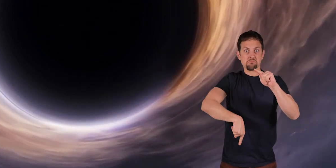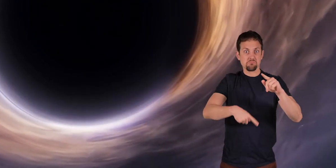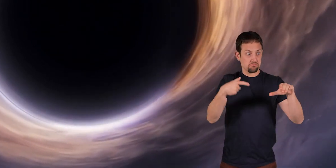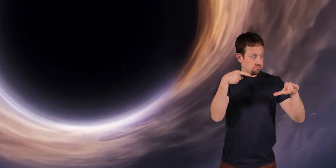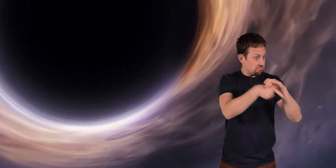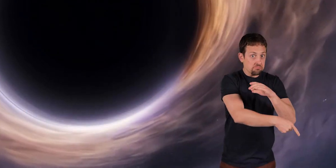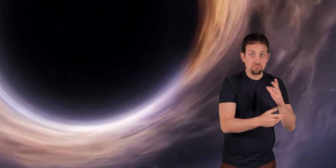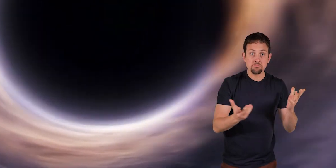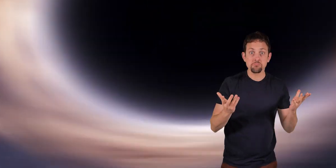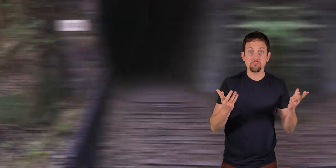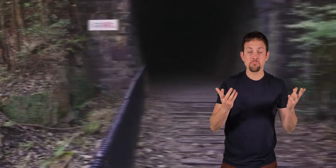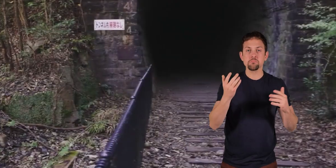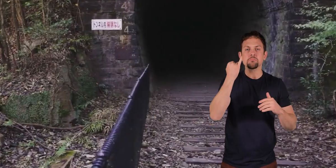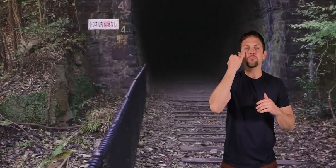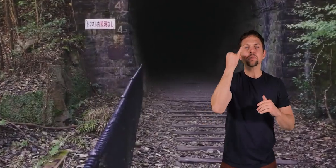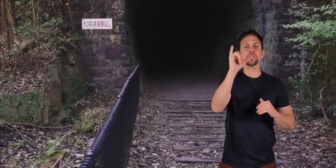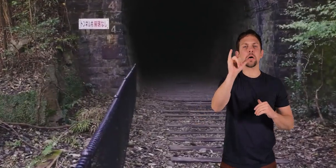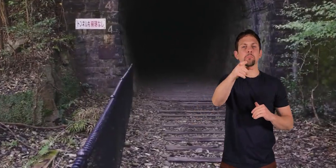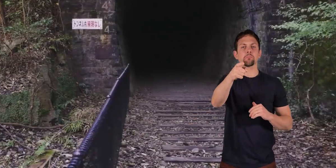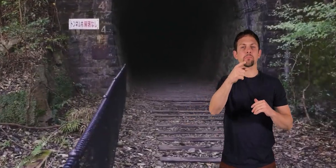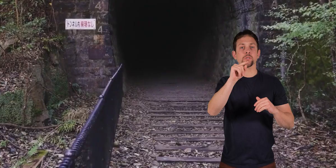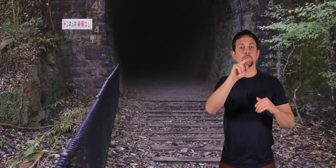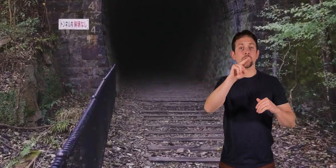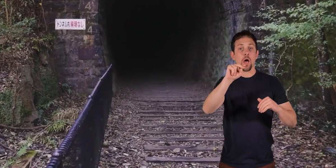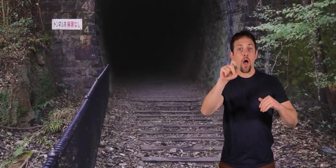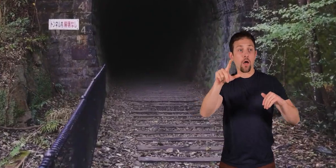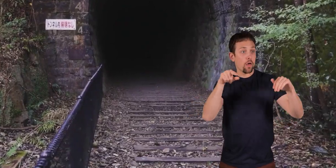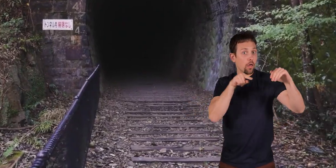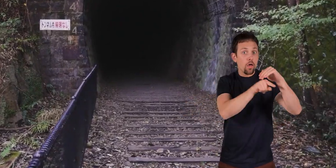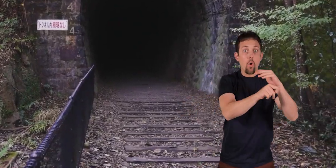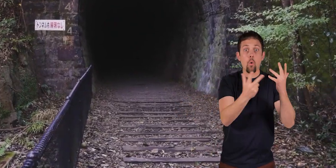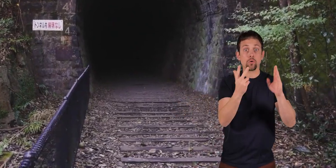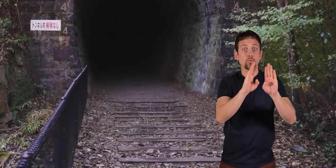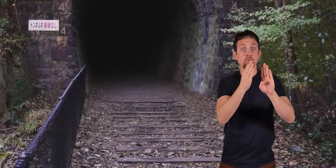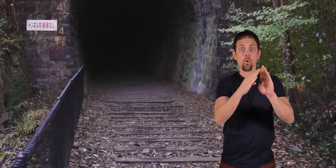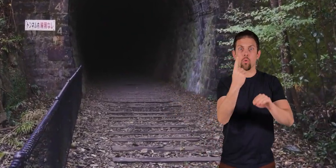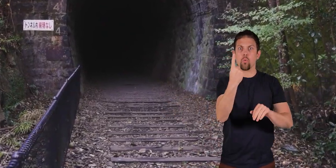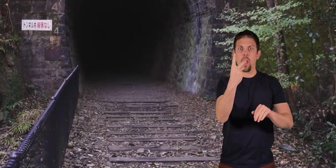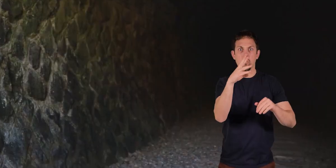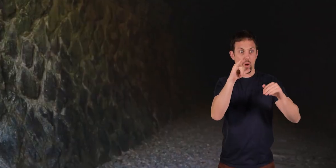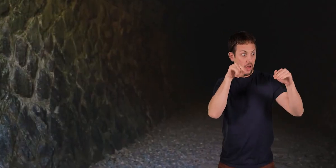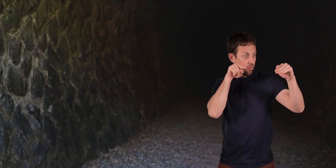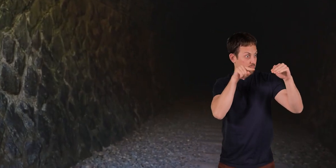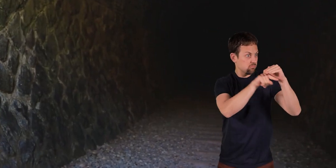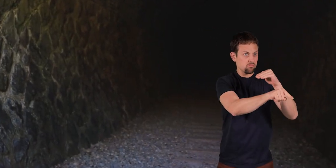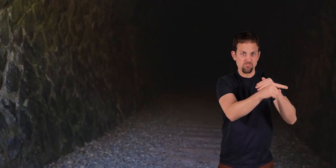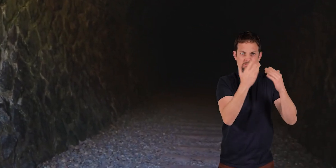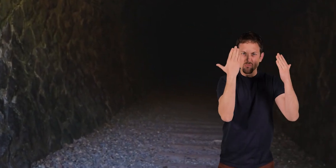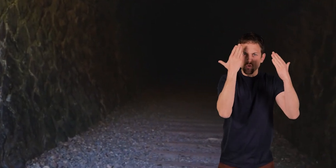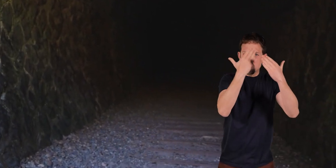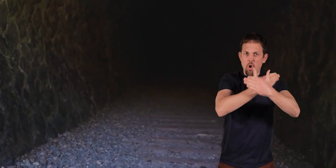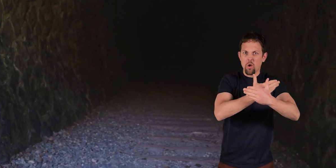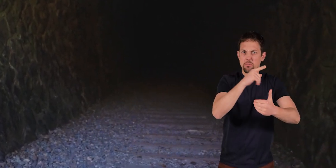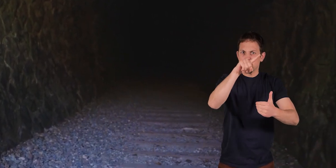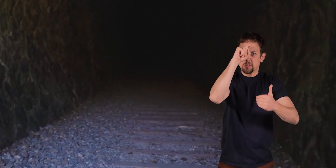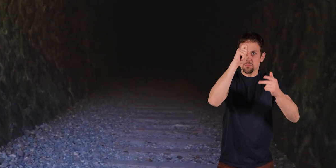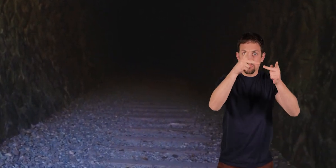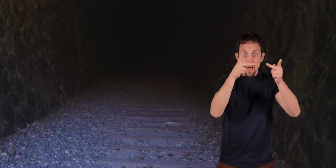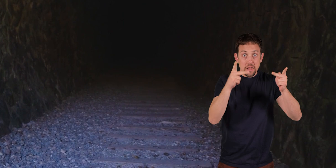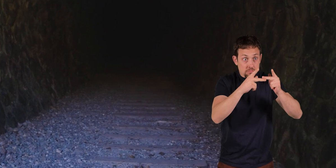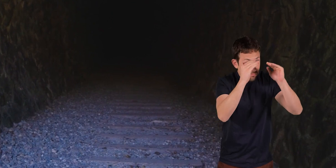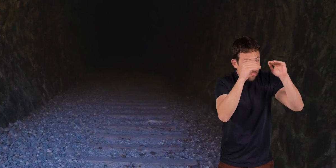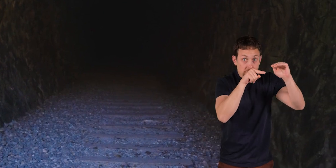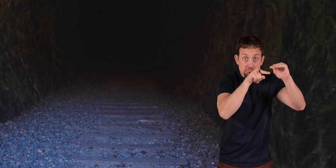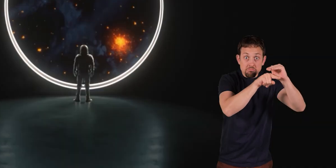outside universe. It would be like entering a one-way tunnel or door that leads to a dark and mysterious